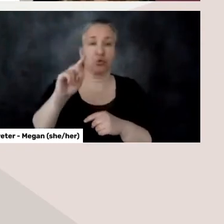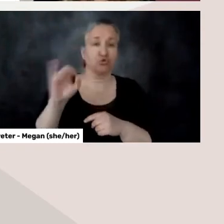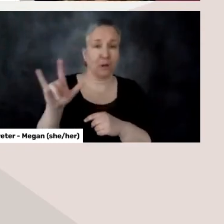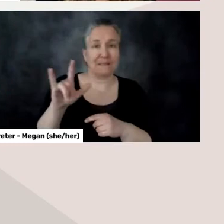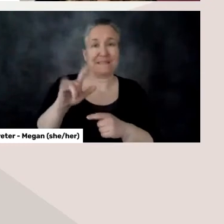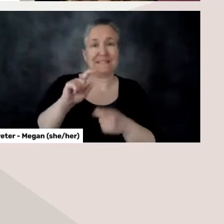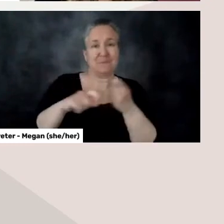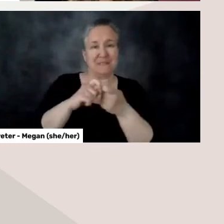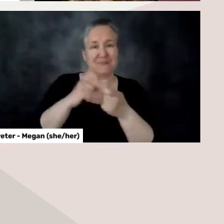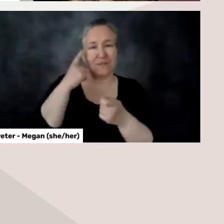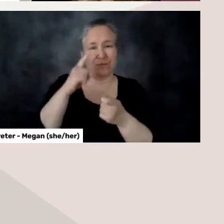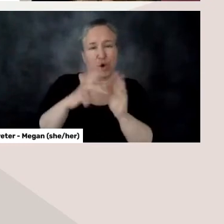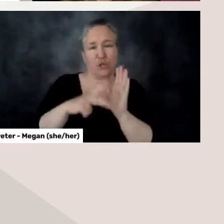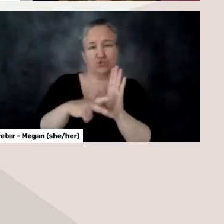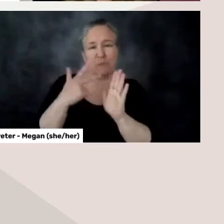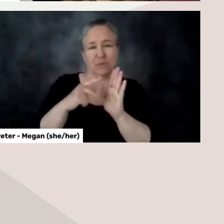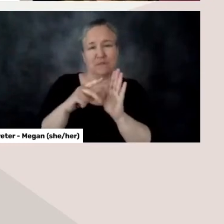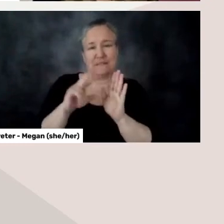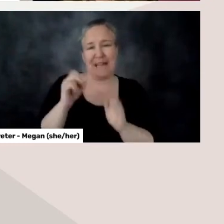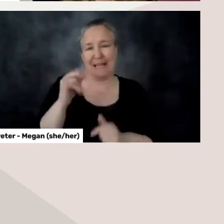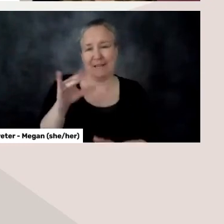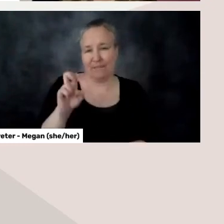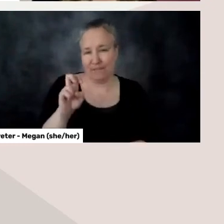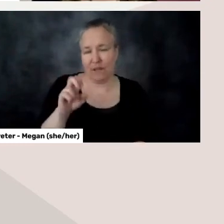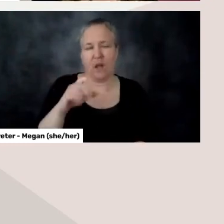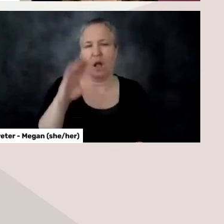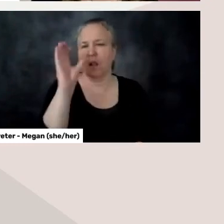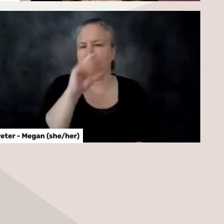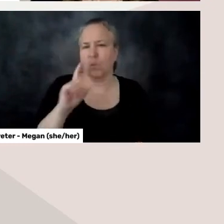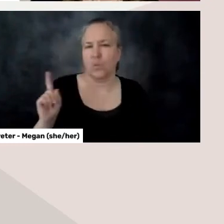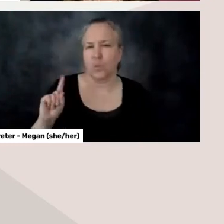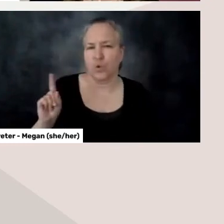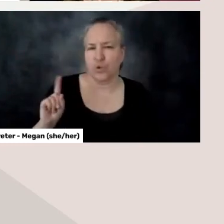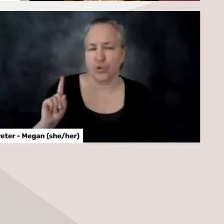triple negative, where would they go to look?